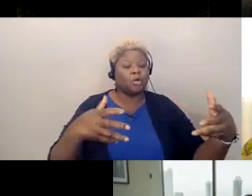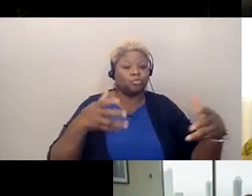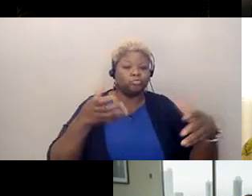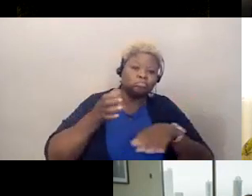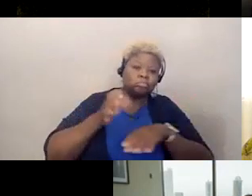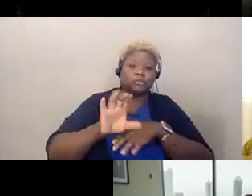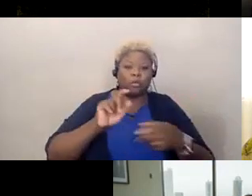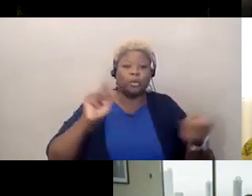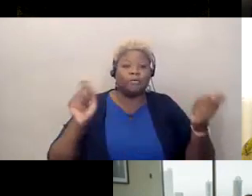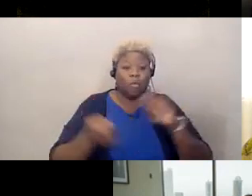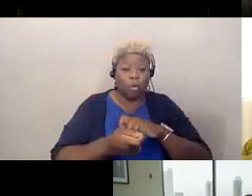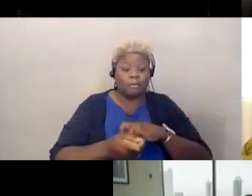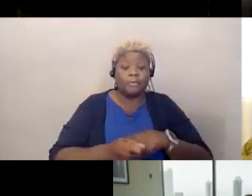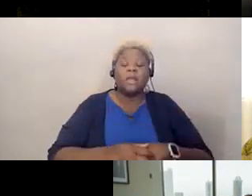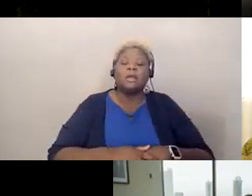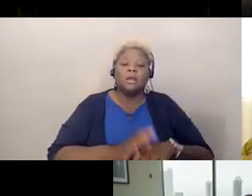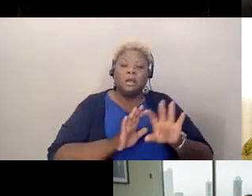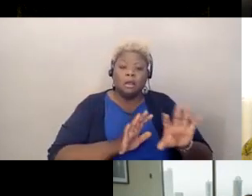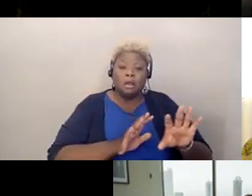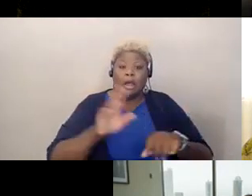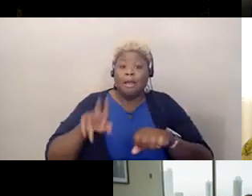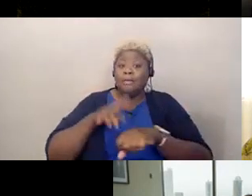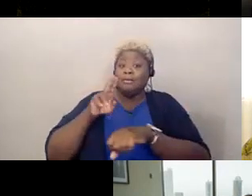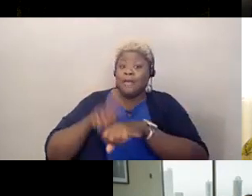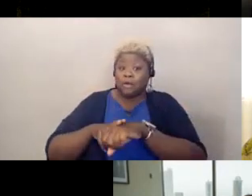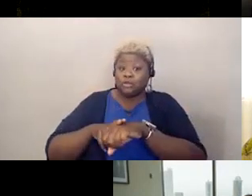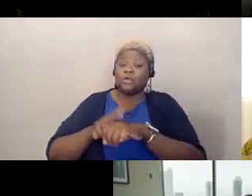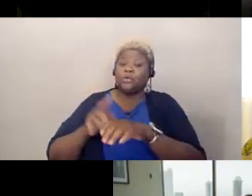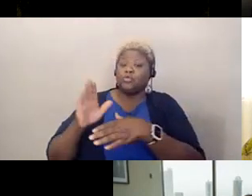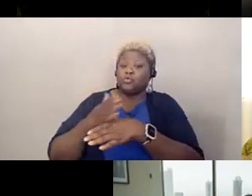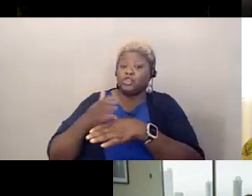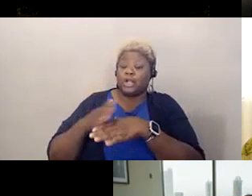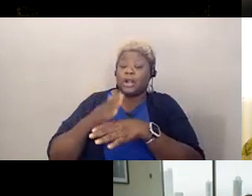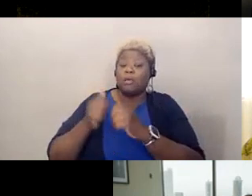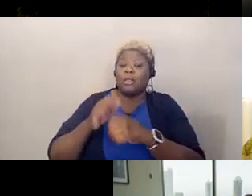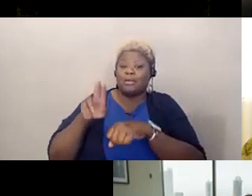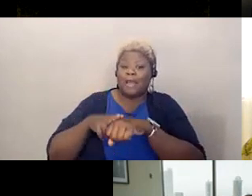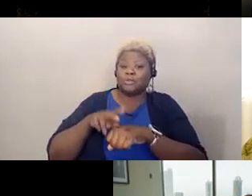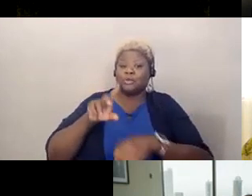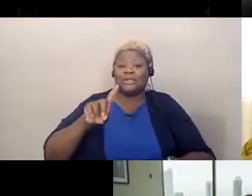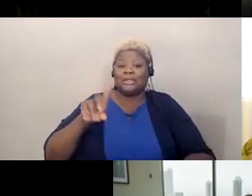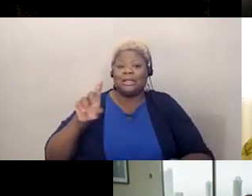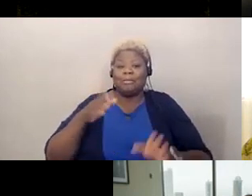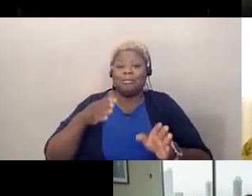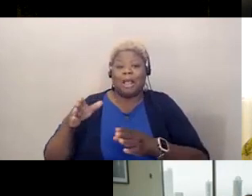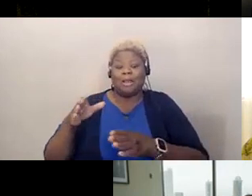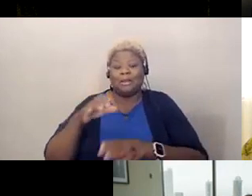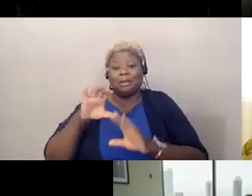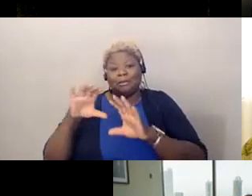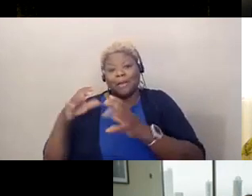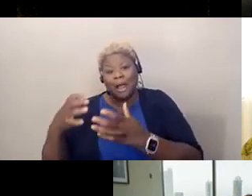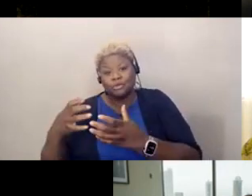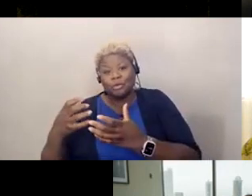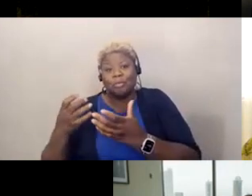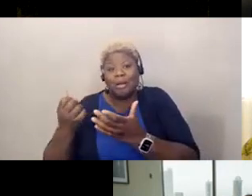And on the national screen, we're sharing our report with national DD planning councils, but everybody is